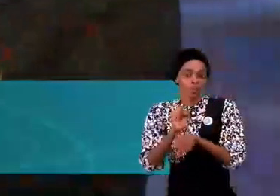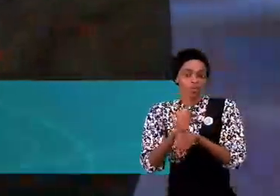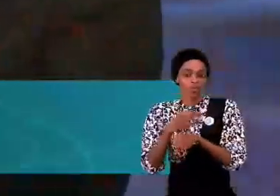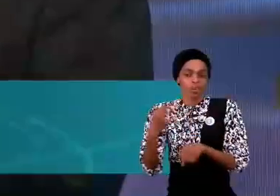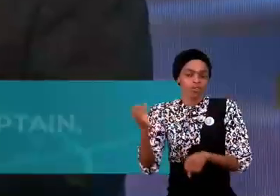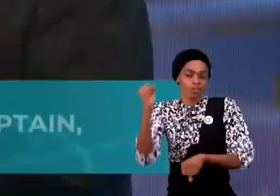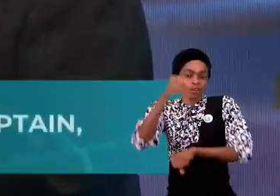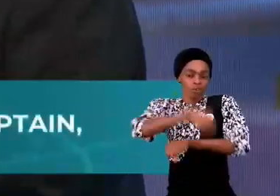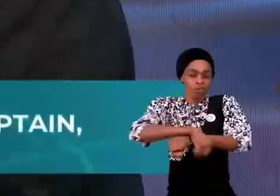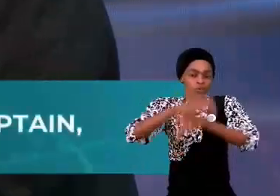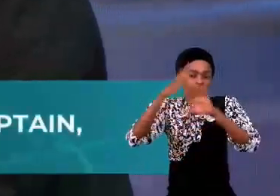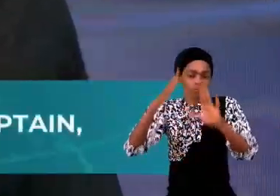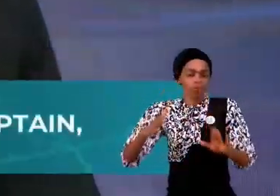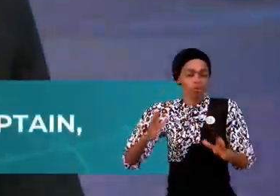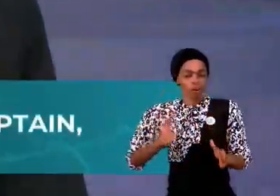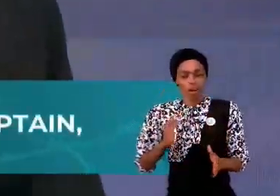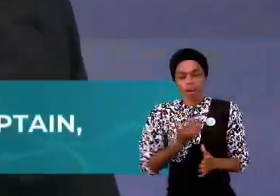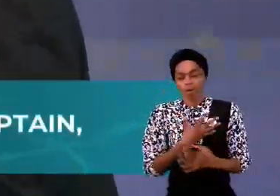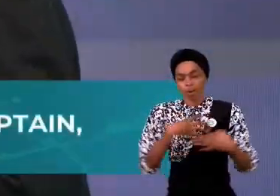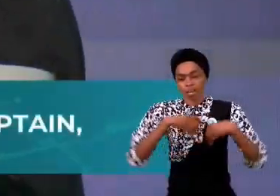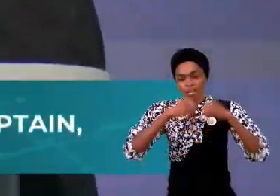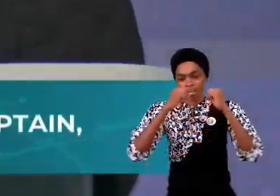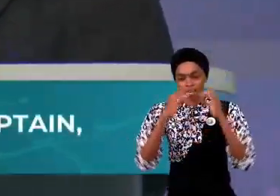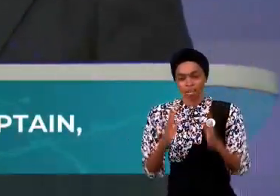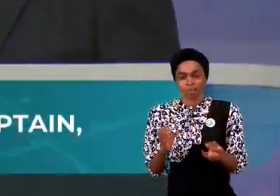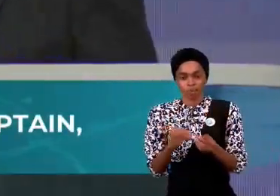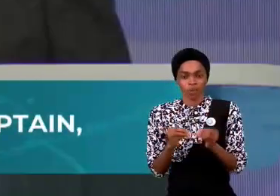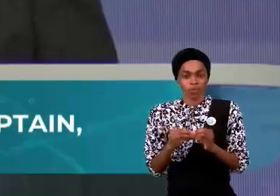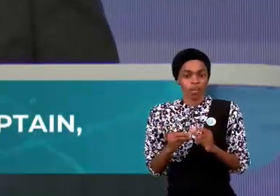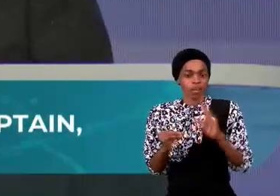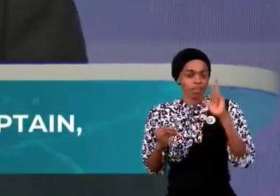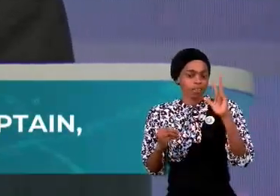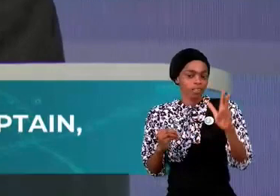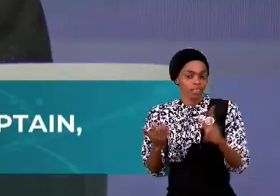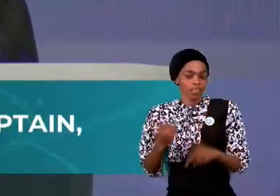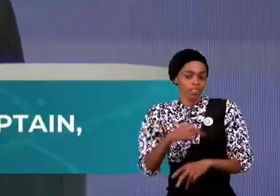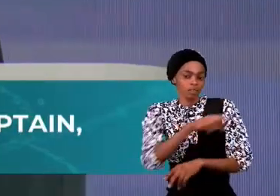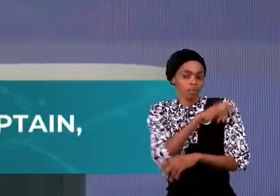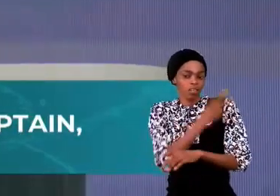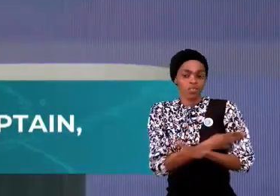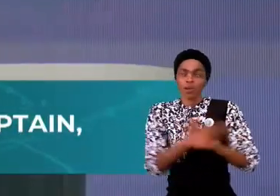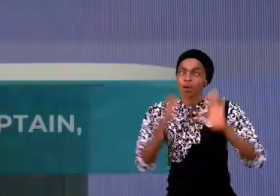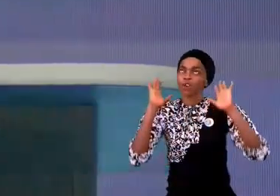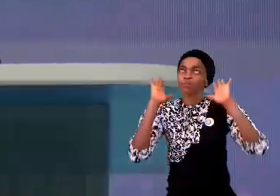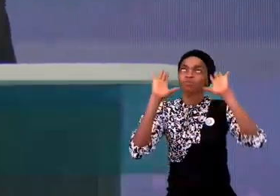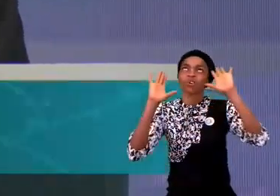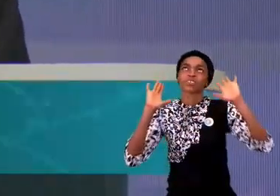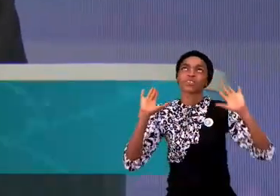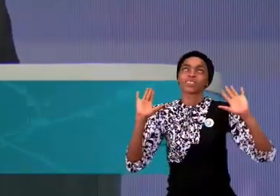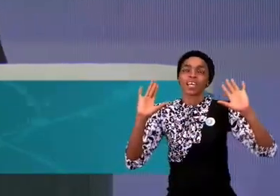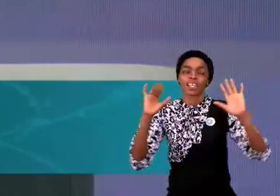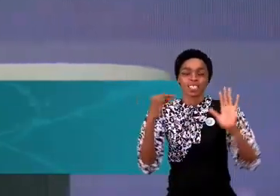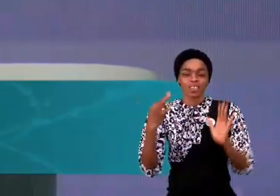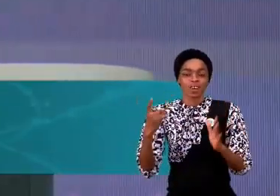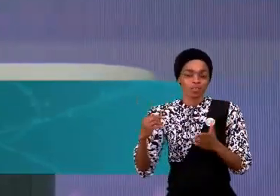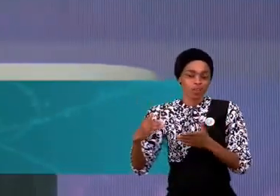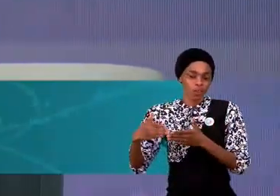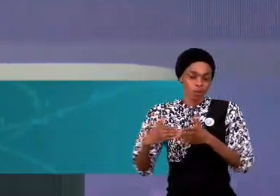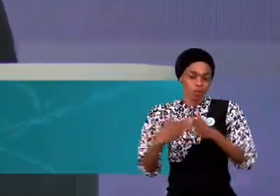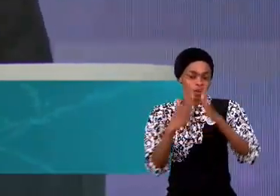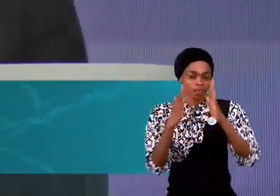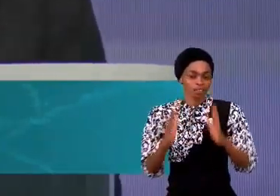captain, our deliverer. Look at number one. Number one, the mighty word